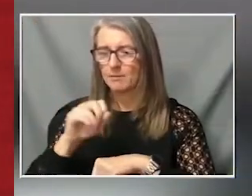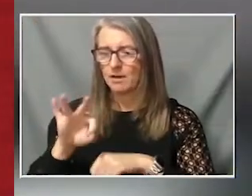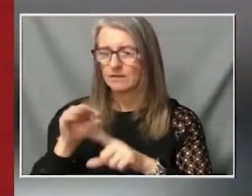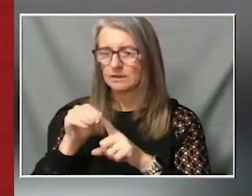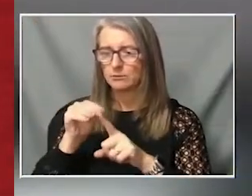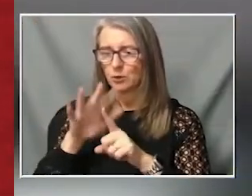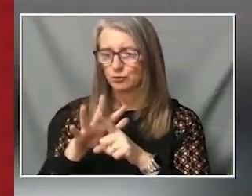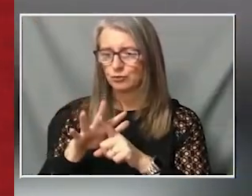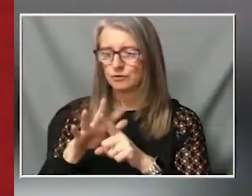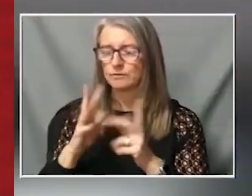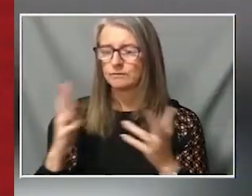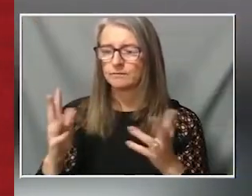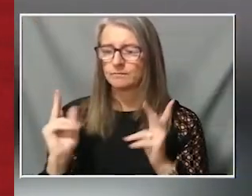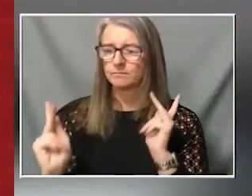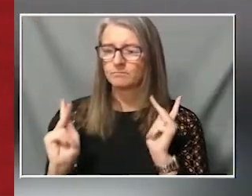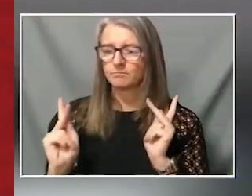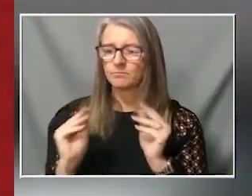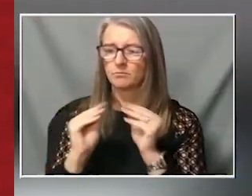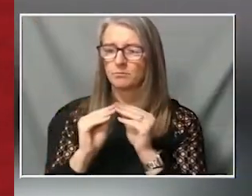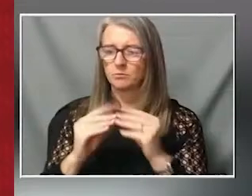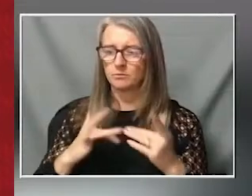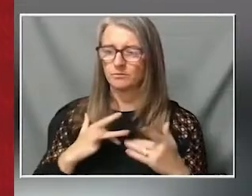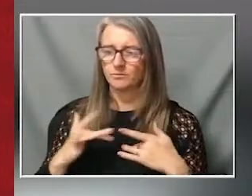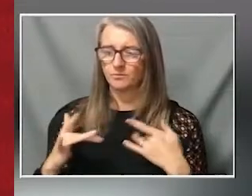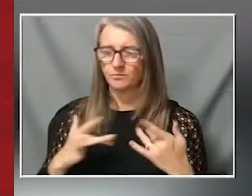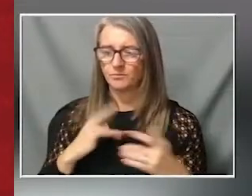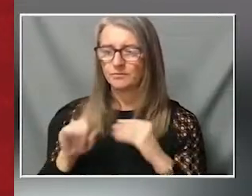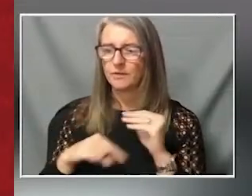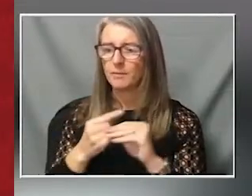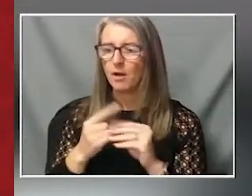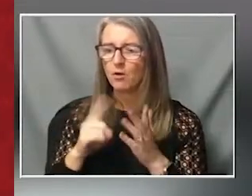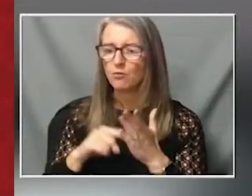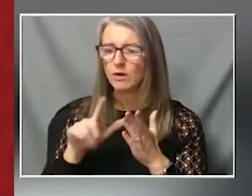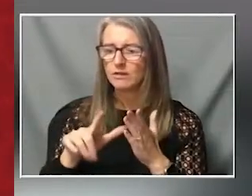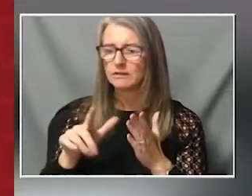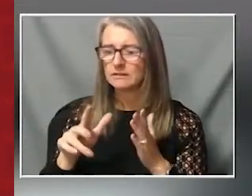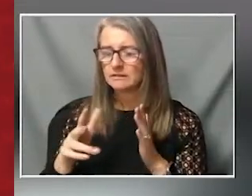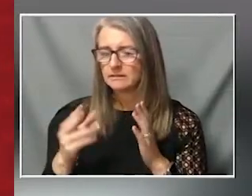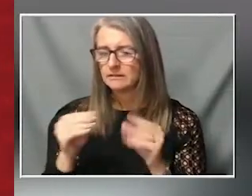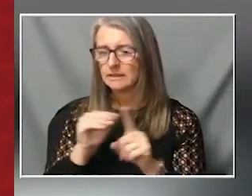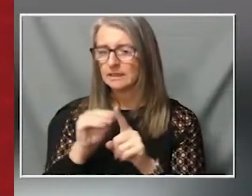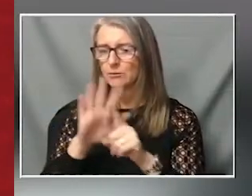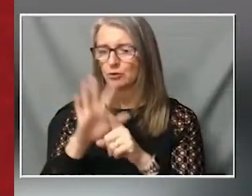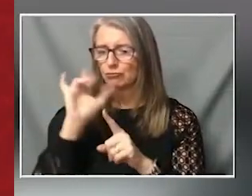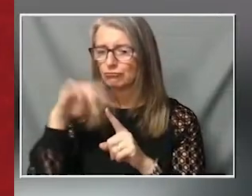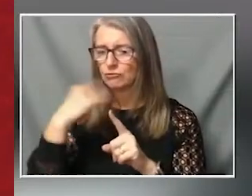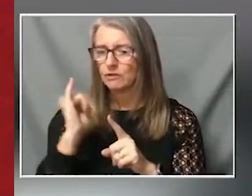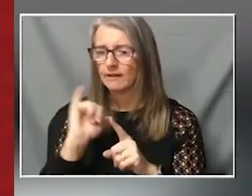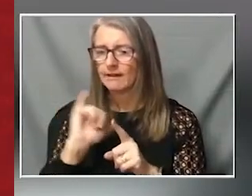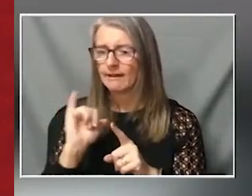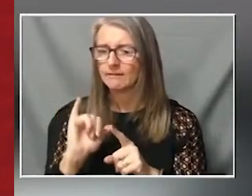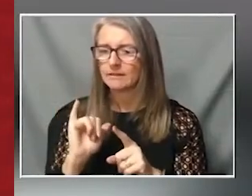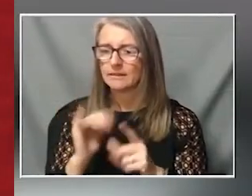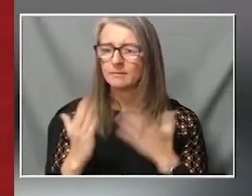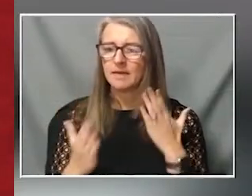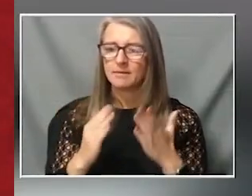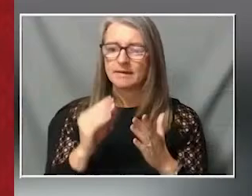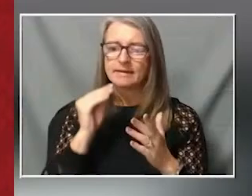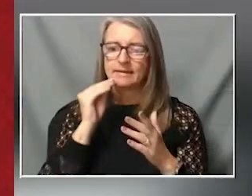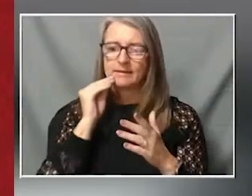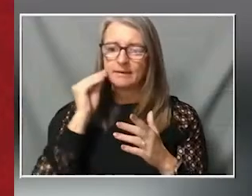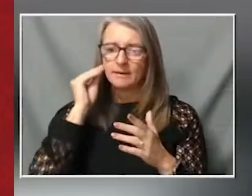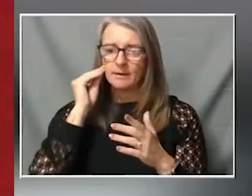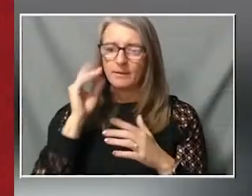So a lot of people were a lot more concerned about what their doses, what their doses look like, after going from maybe being in the